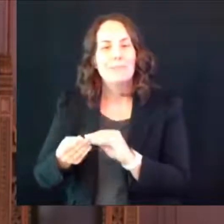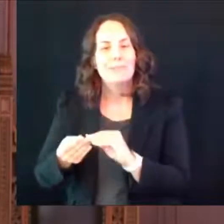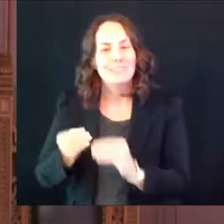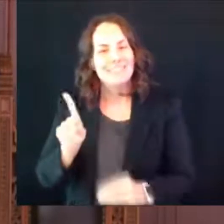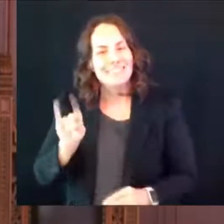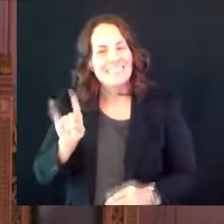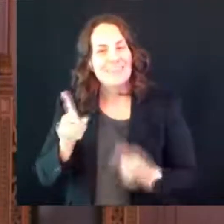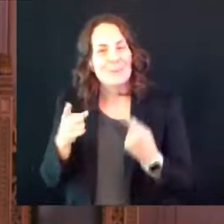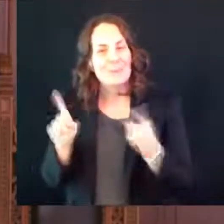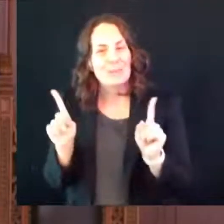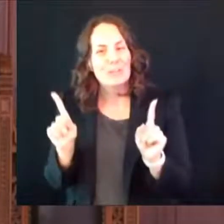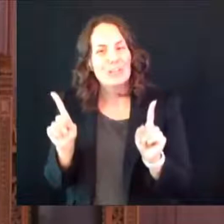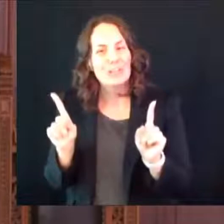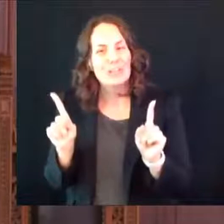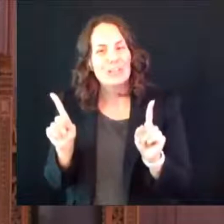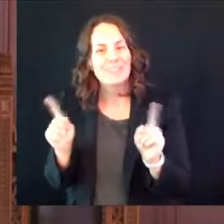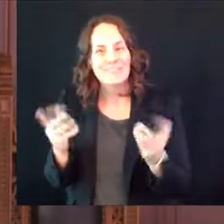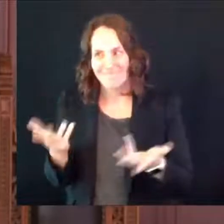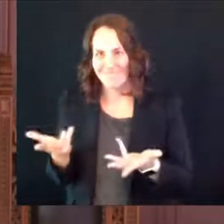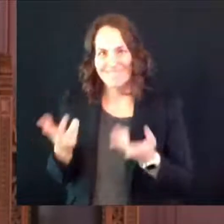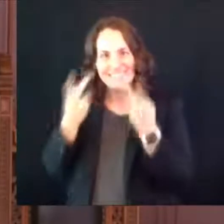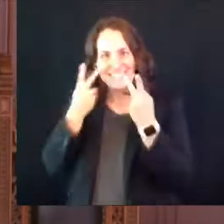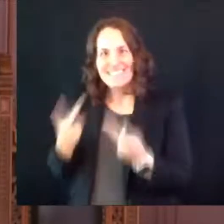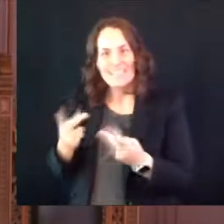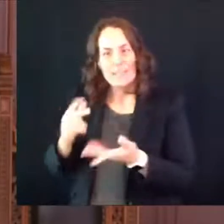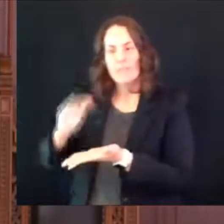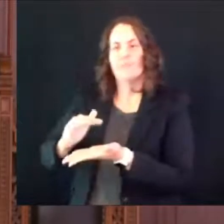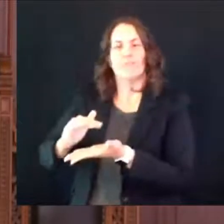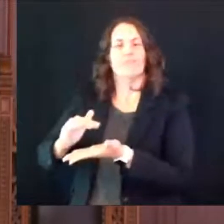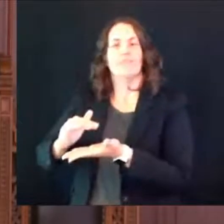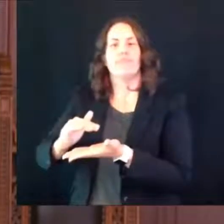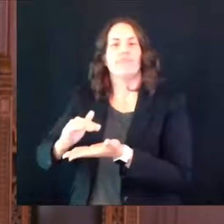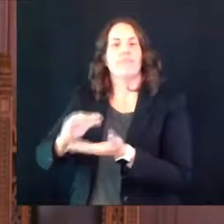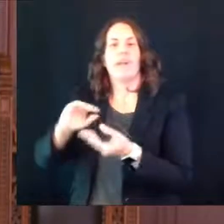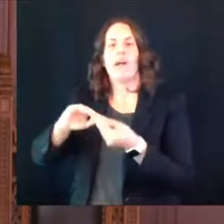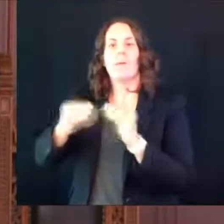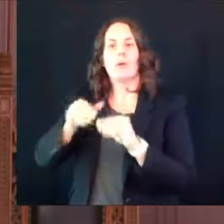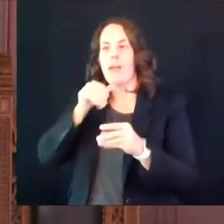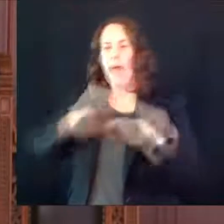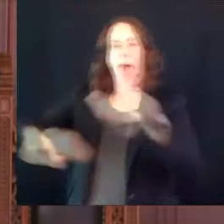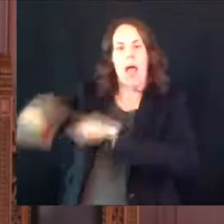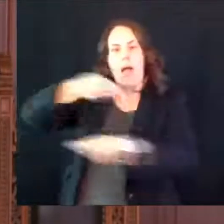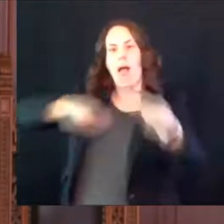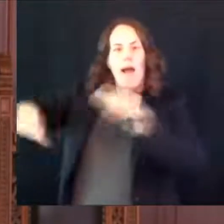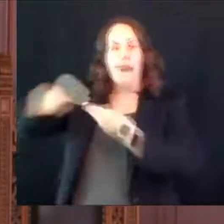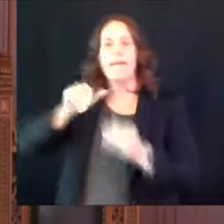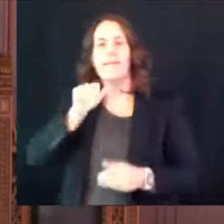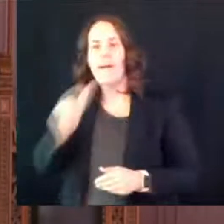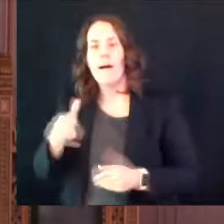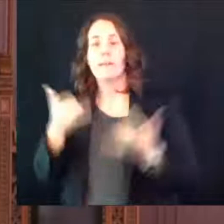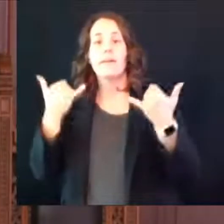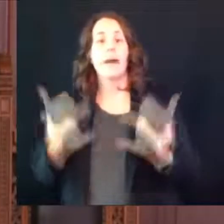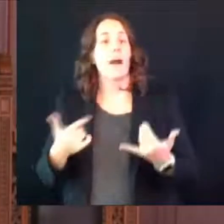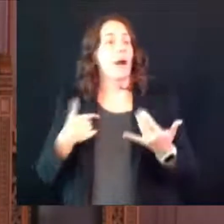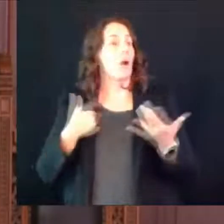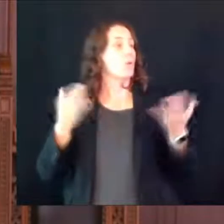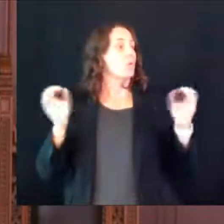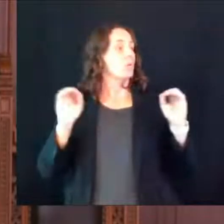that. Clearly, the Supreme Court and their allies in the